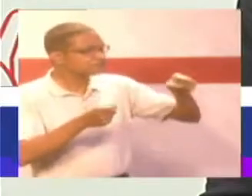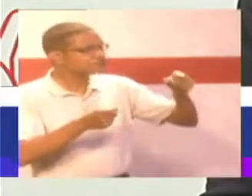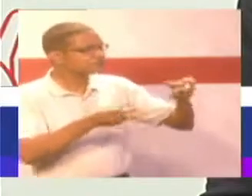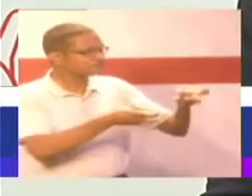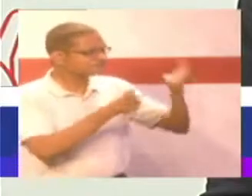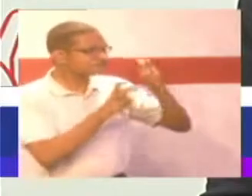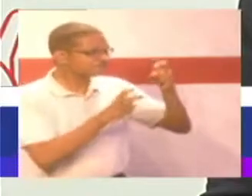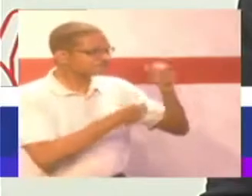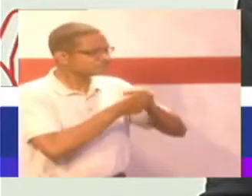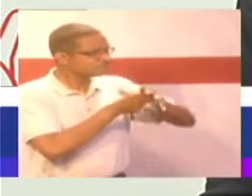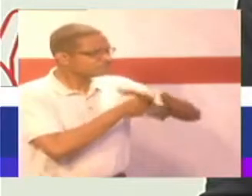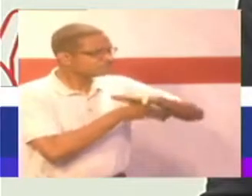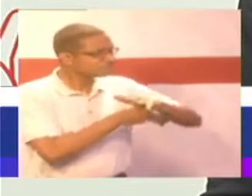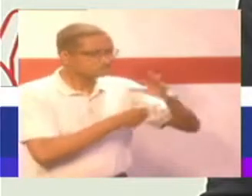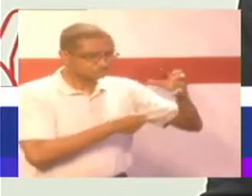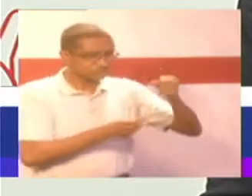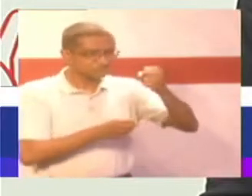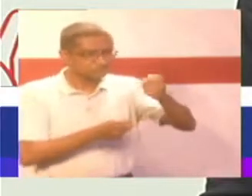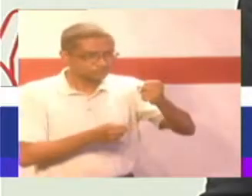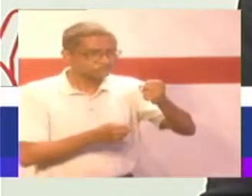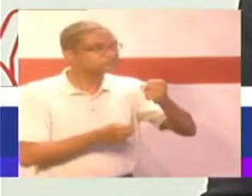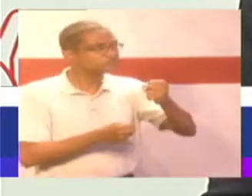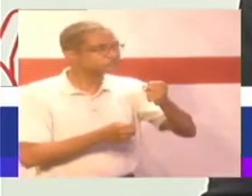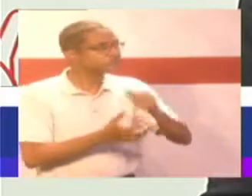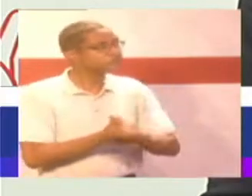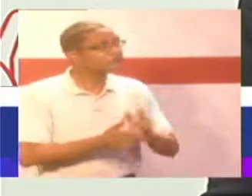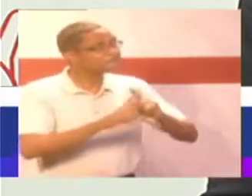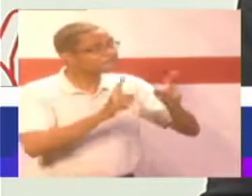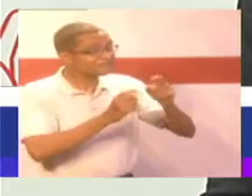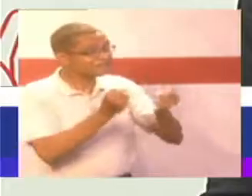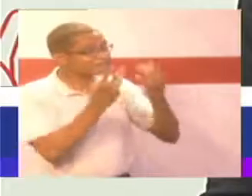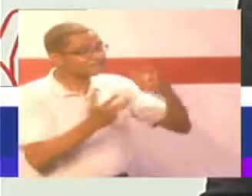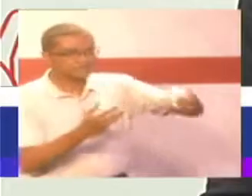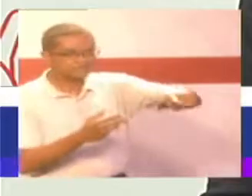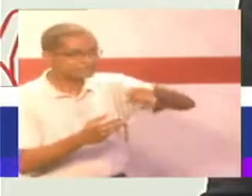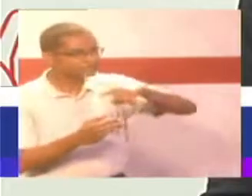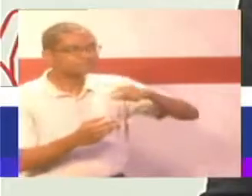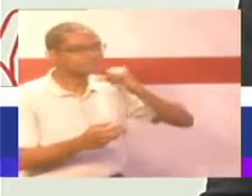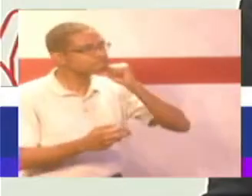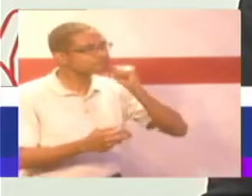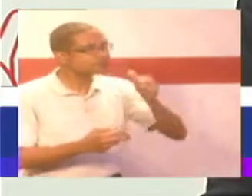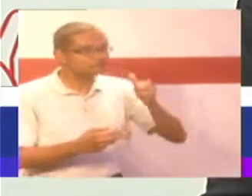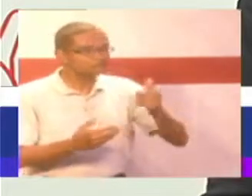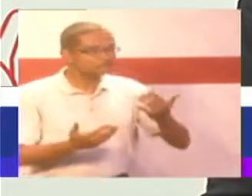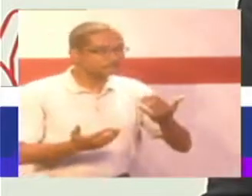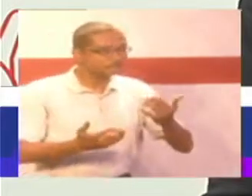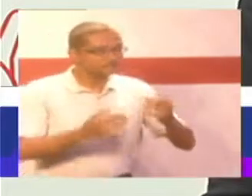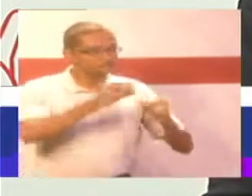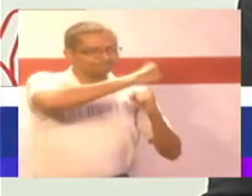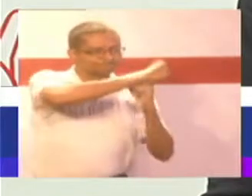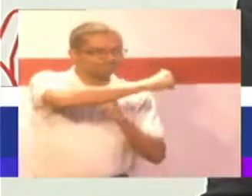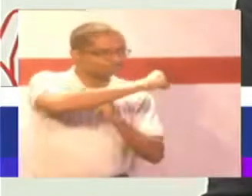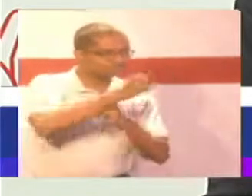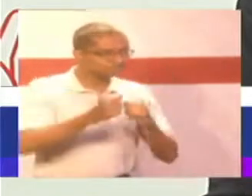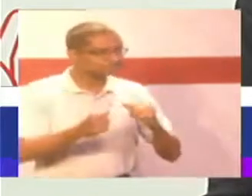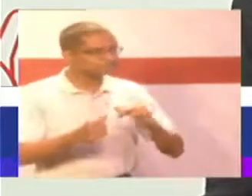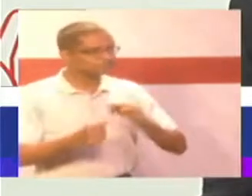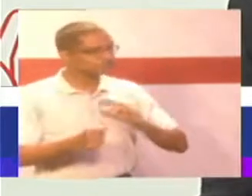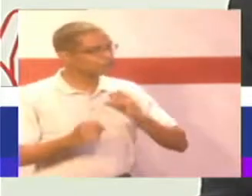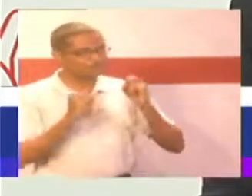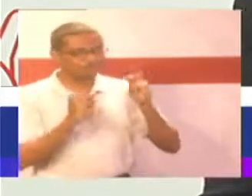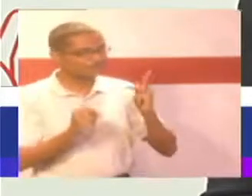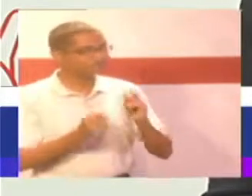to transfer. However, many of these patients are very unstable and so cannot be transferred immediately. They need